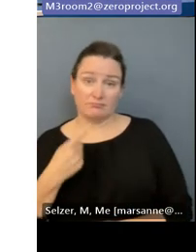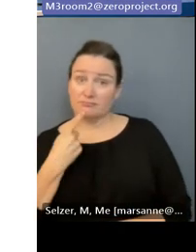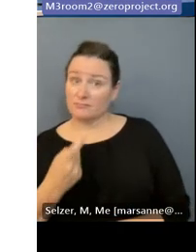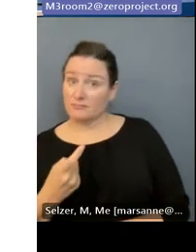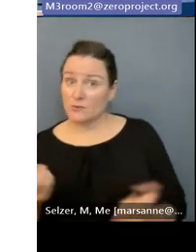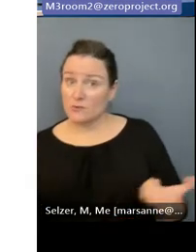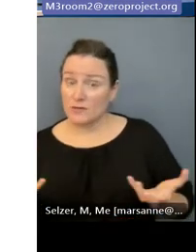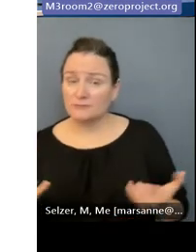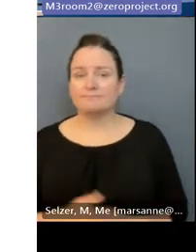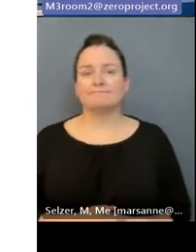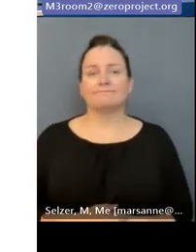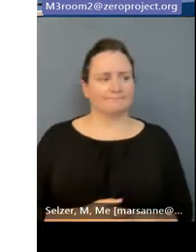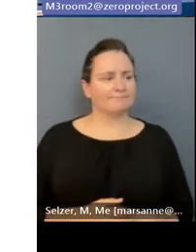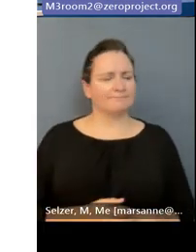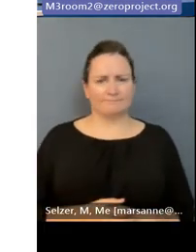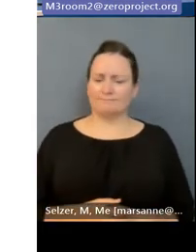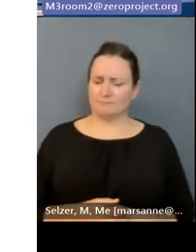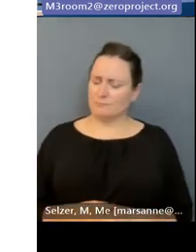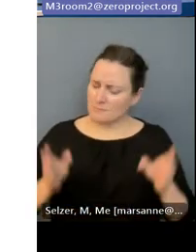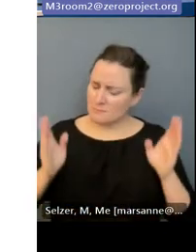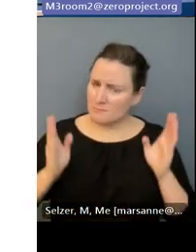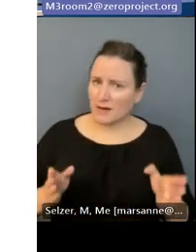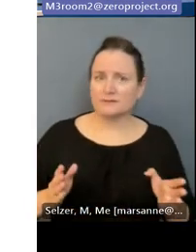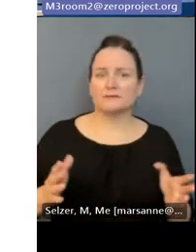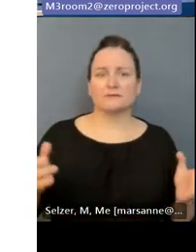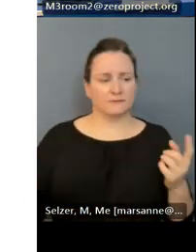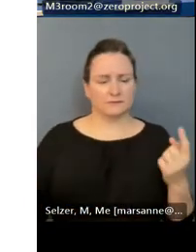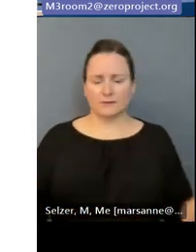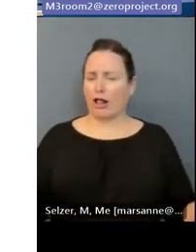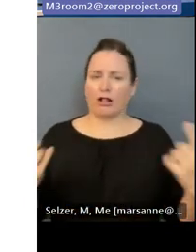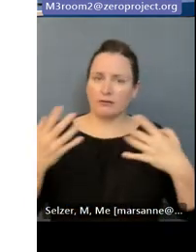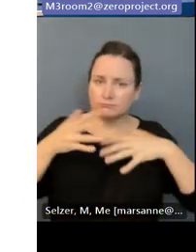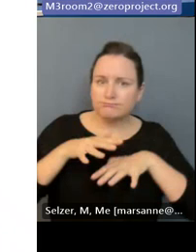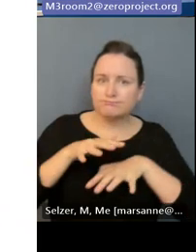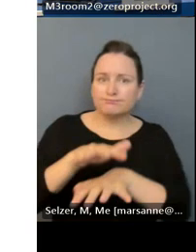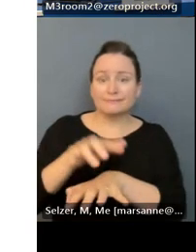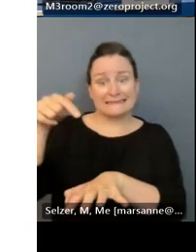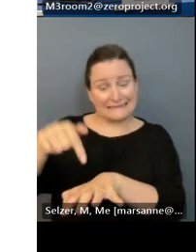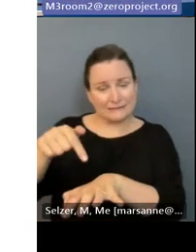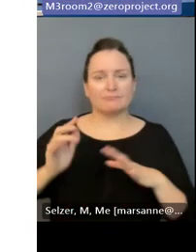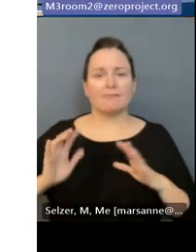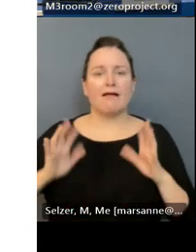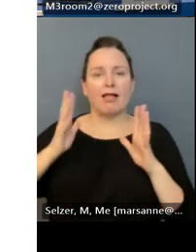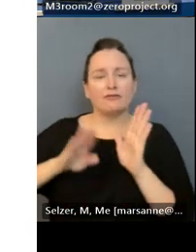prerequisite for a self-determined life and prospect. Thank you.